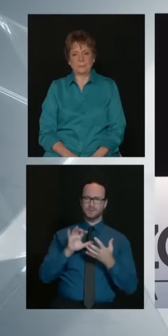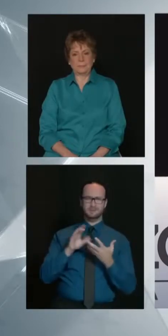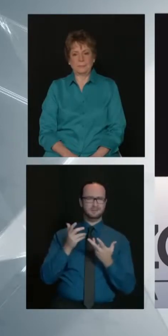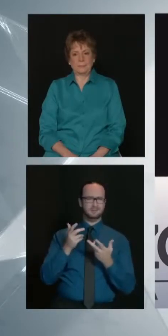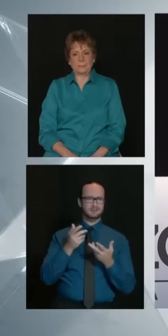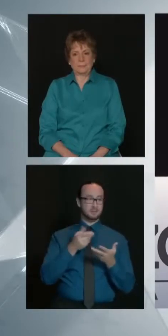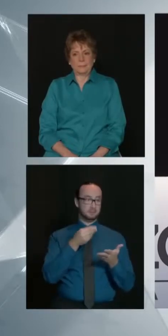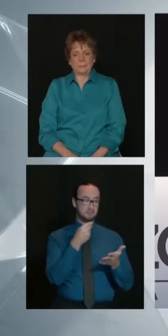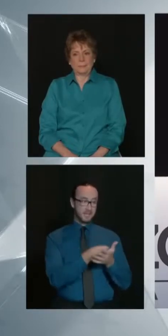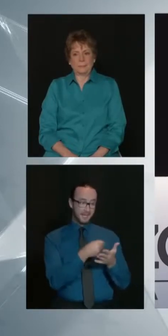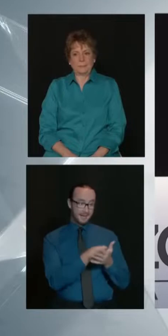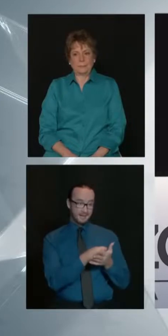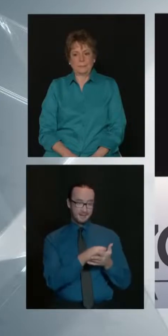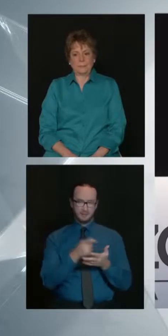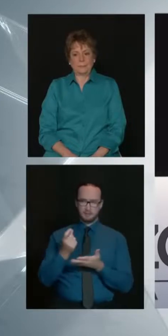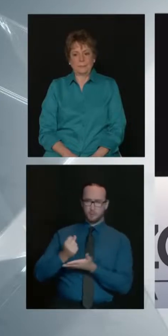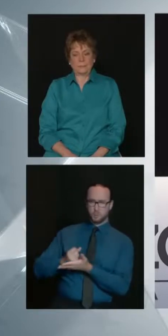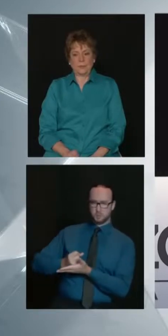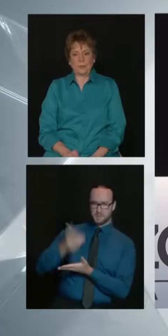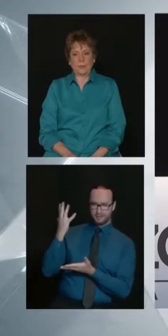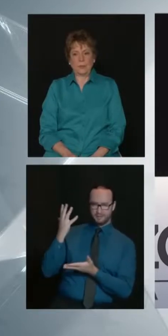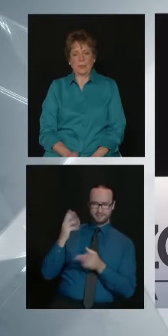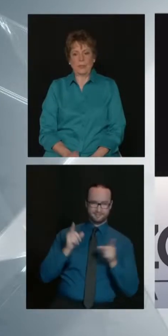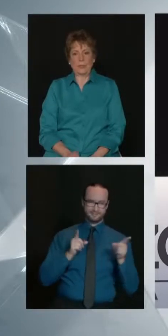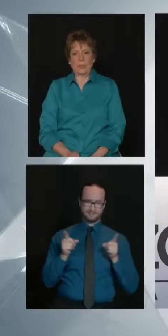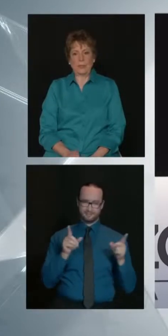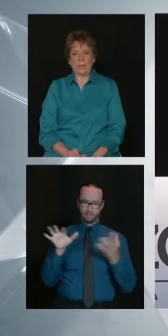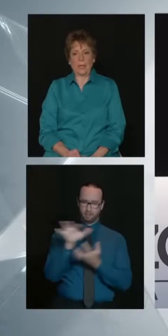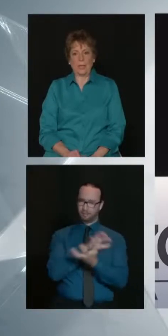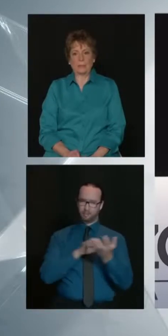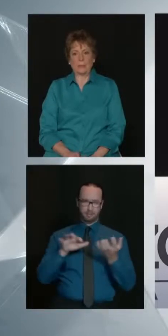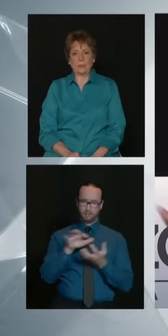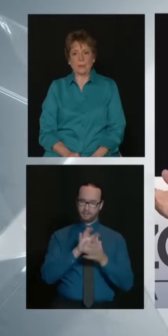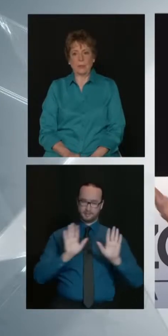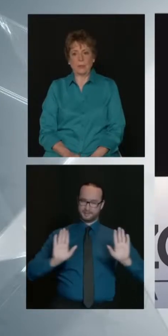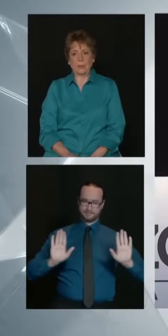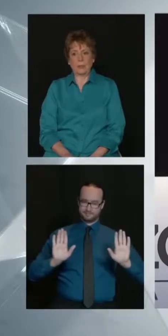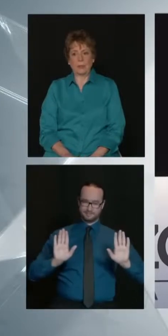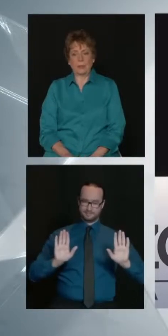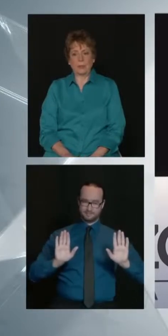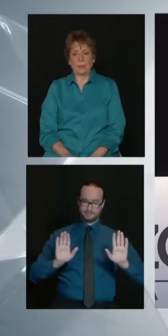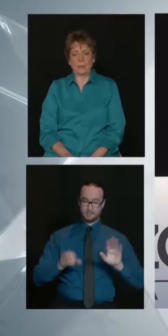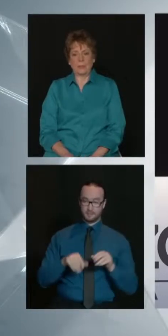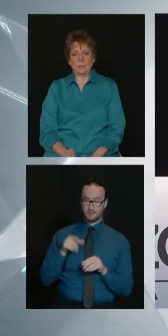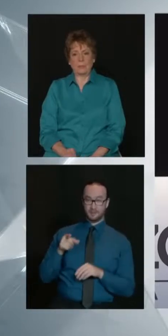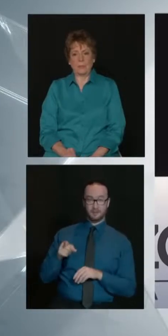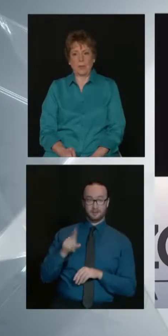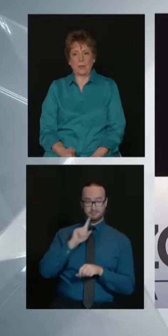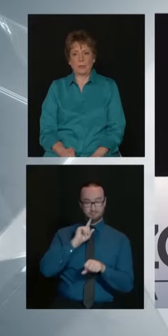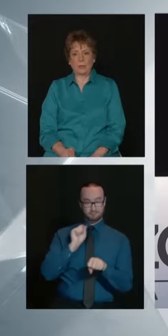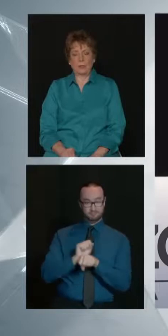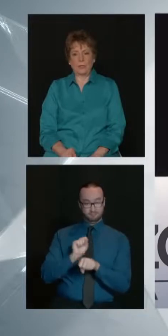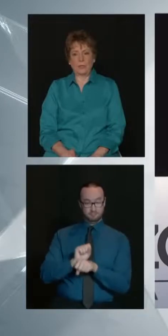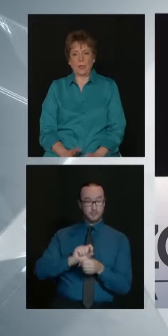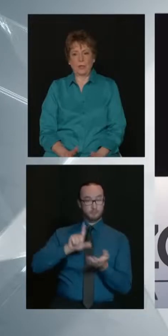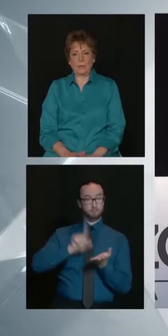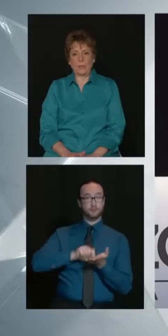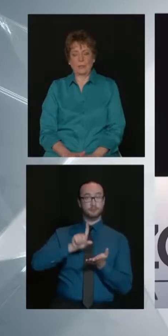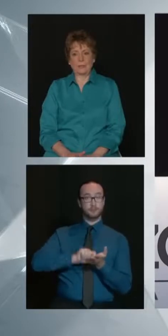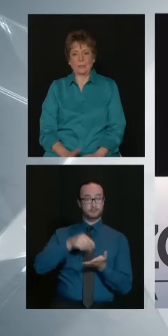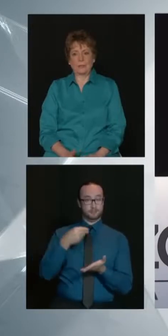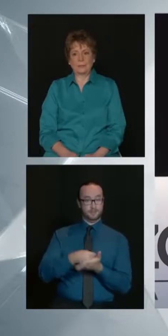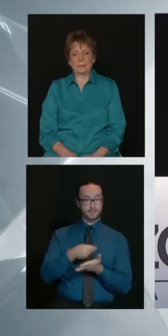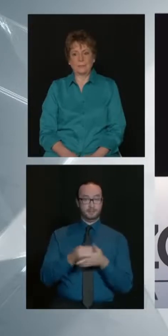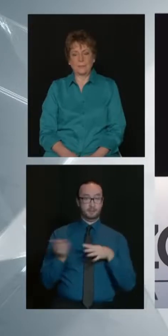what's produced and what's consumed. Printing and distributing money doesn't make us richer. Doubling the money